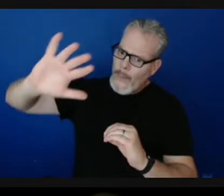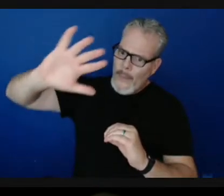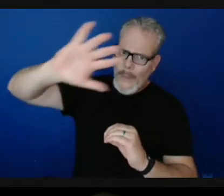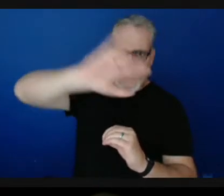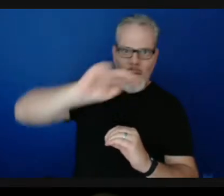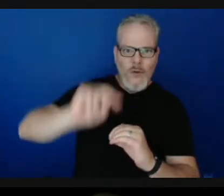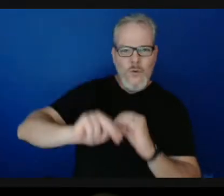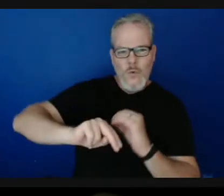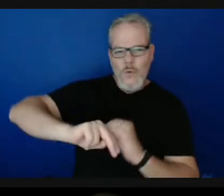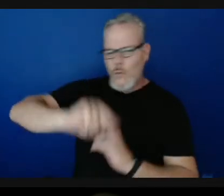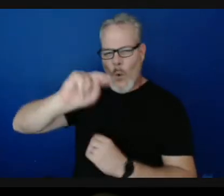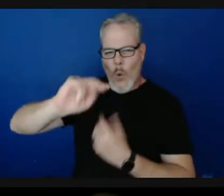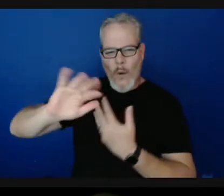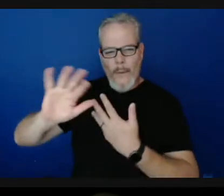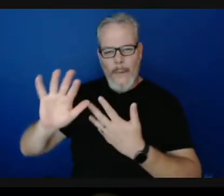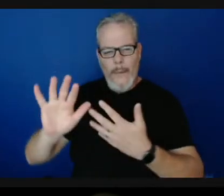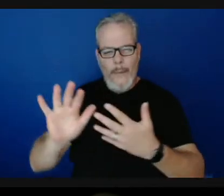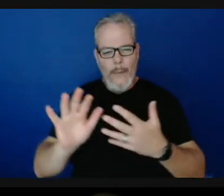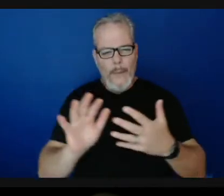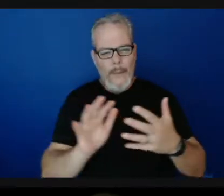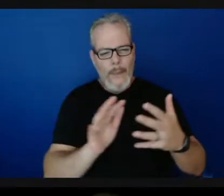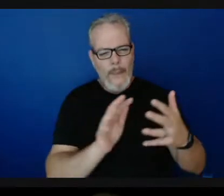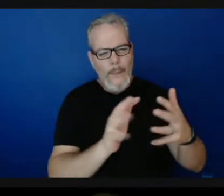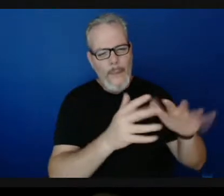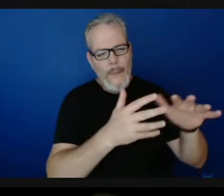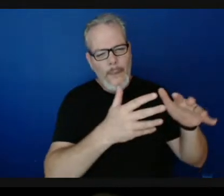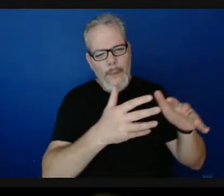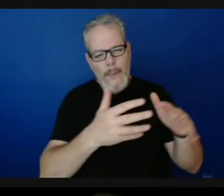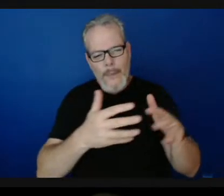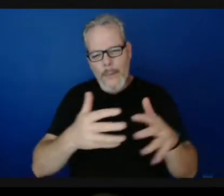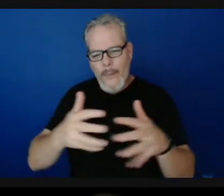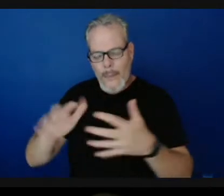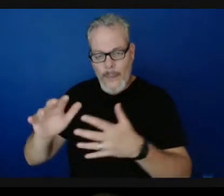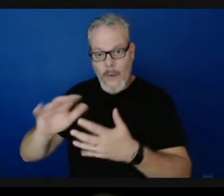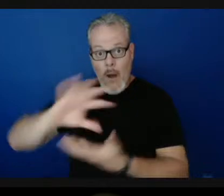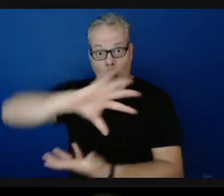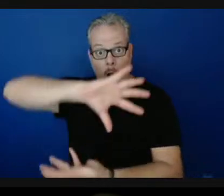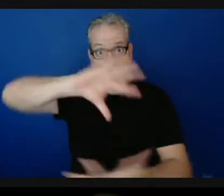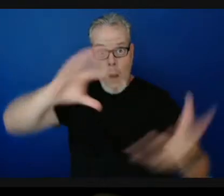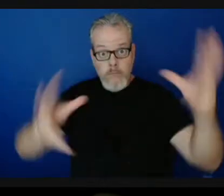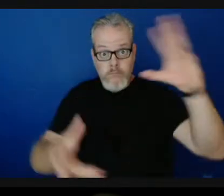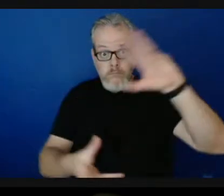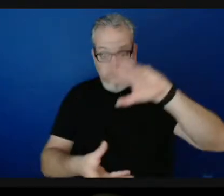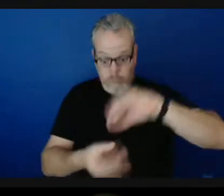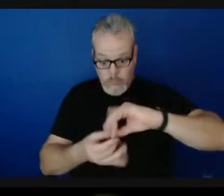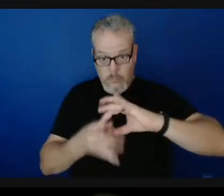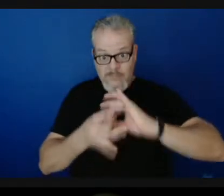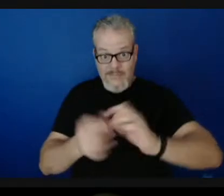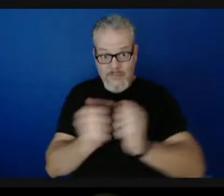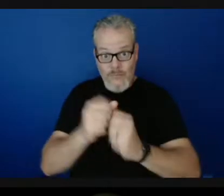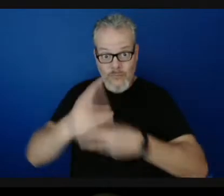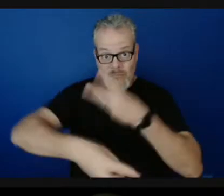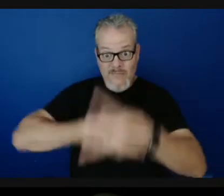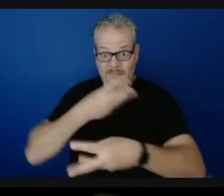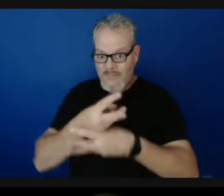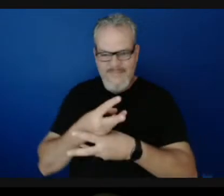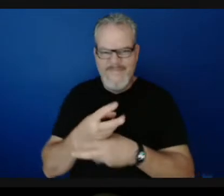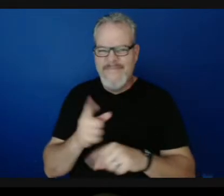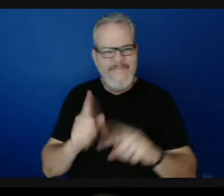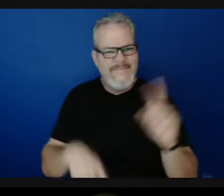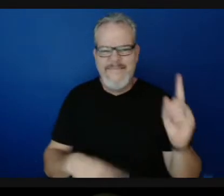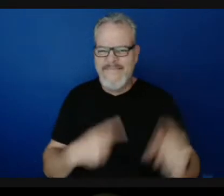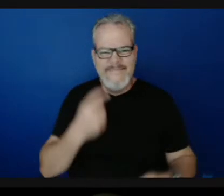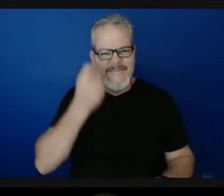weather changing from the Kona direction. And on a global scale, it's not really visible because there's a lot